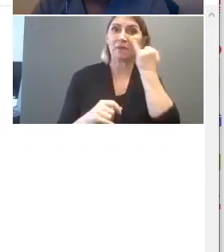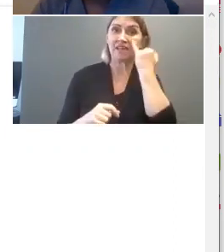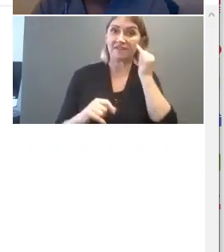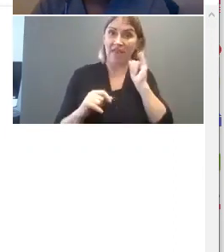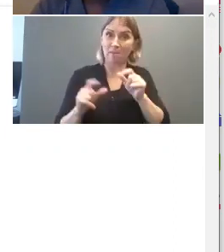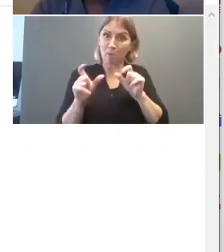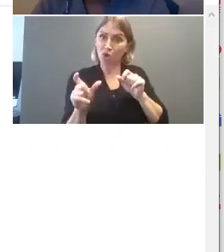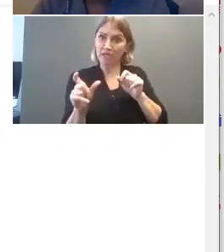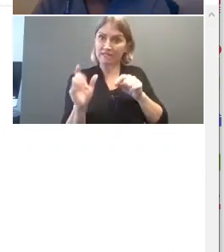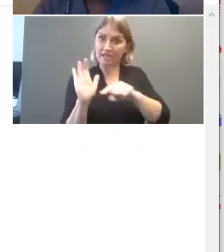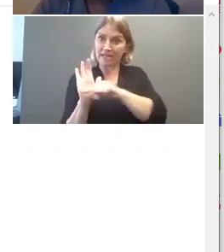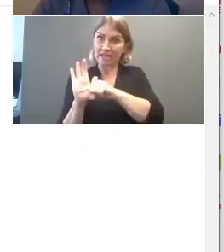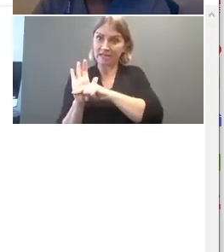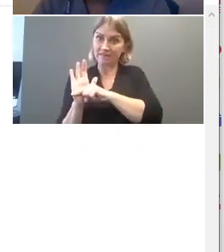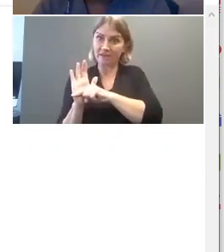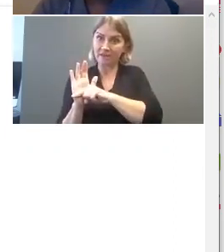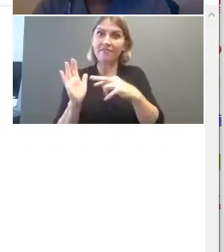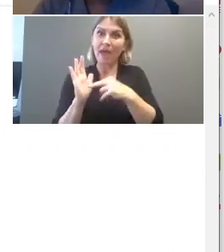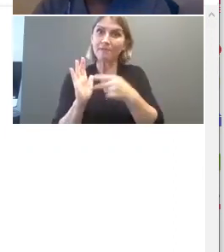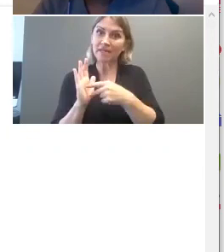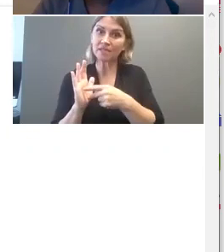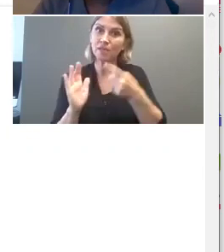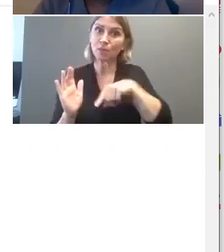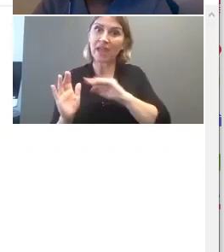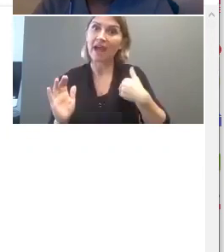is negative, then that means we have